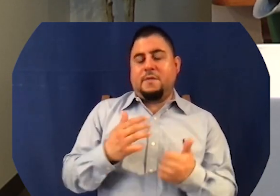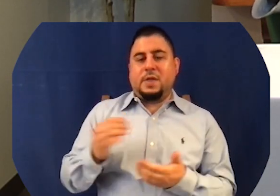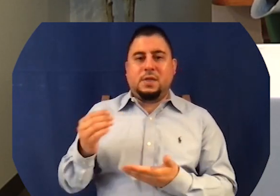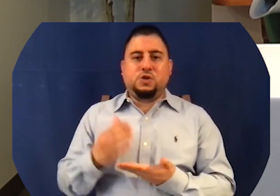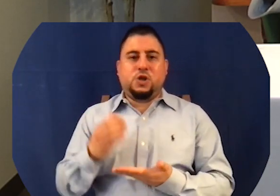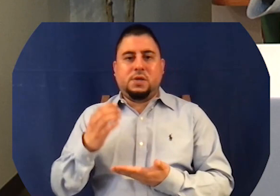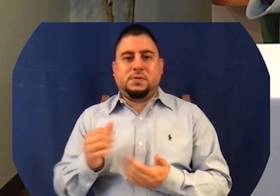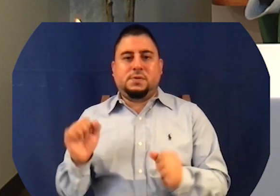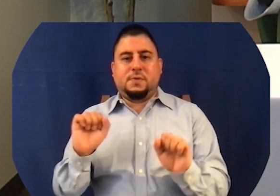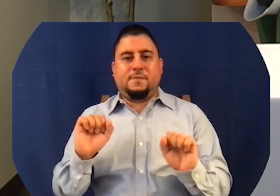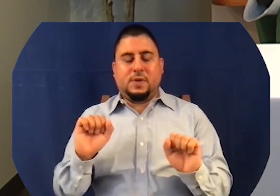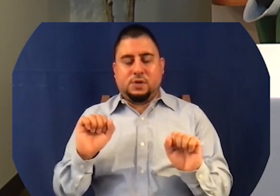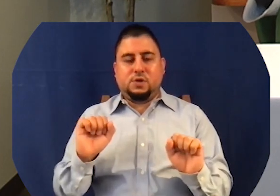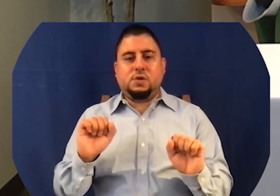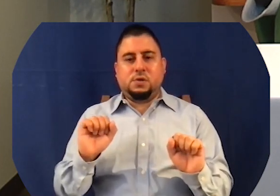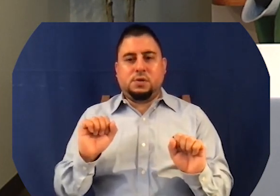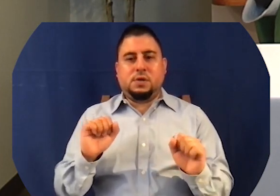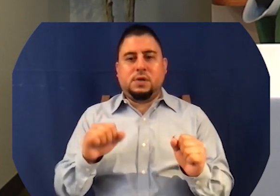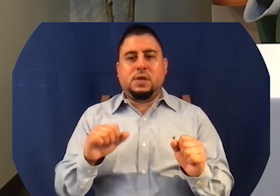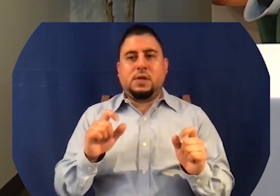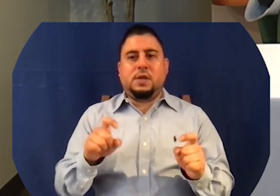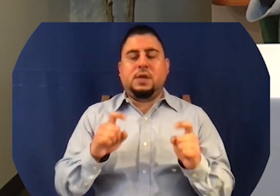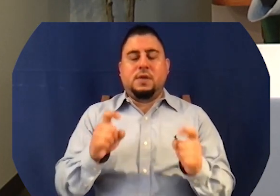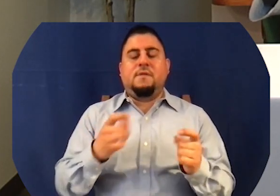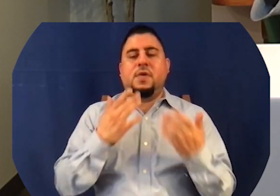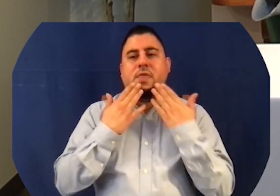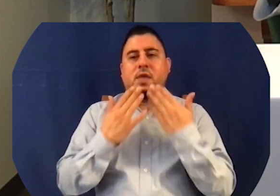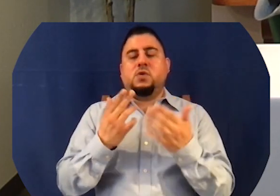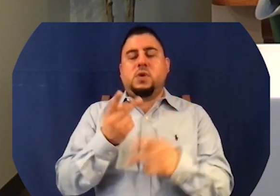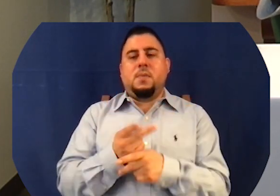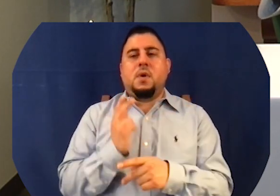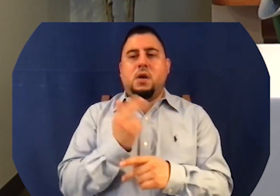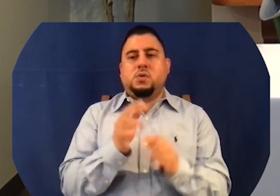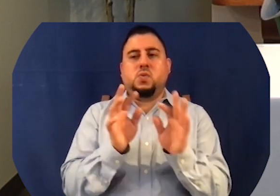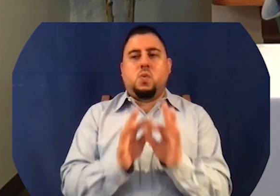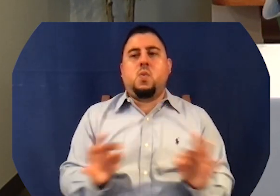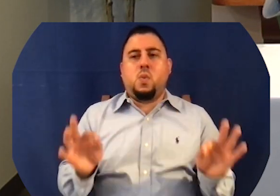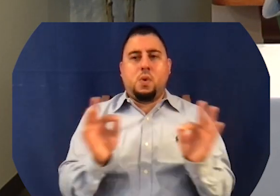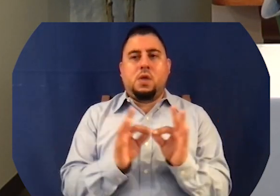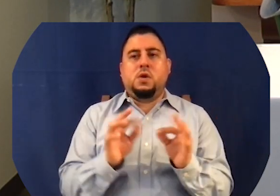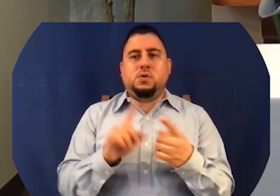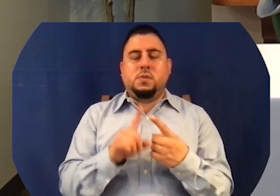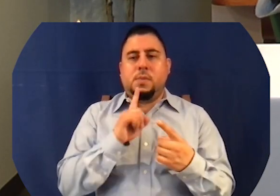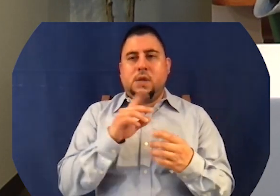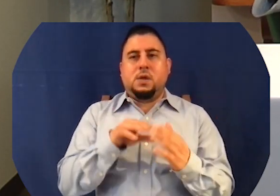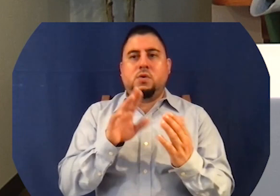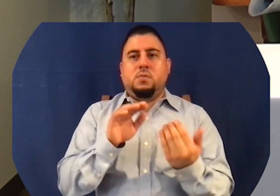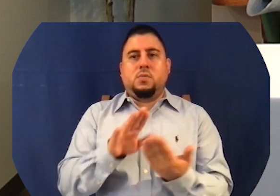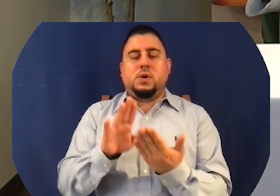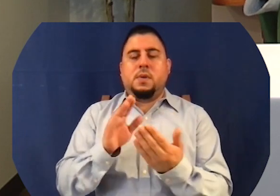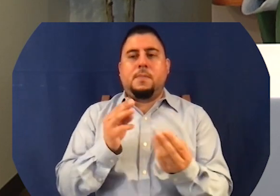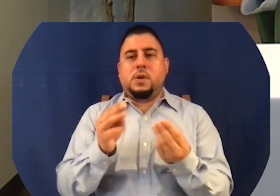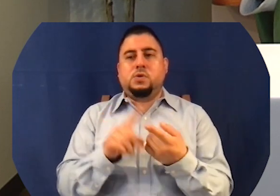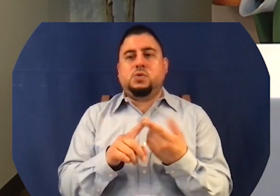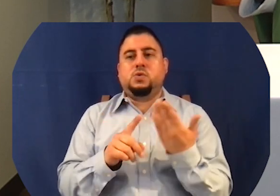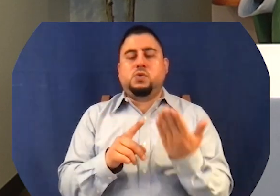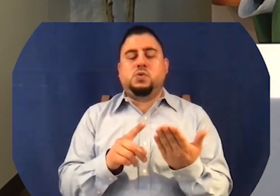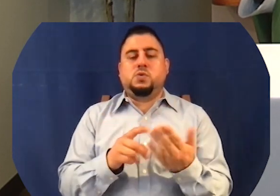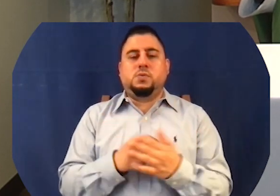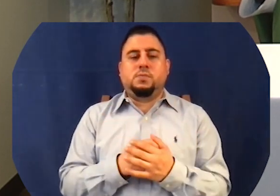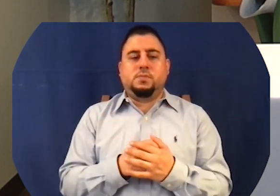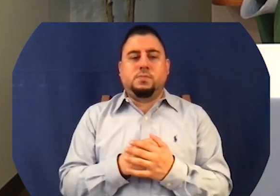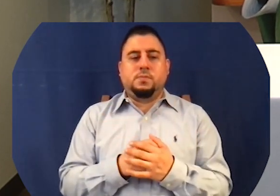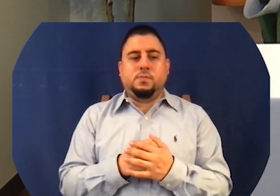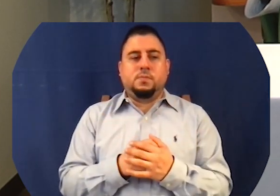of salvation, giving thanks that you've held us worthy to be in your presence and minister to you.